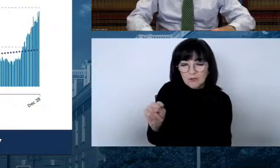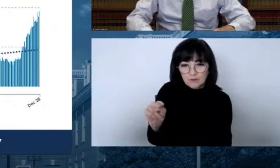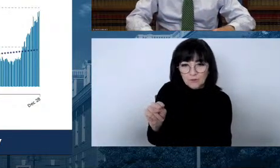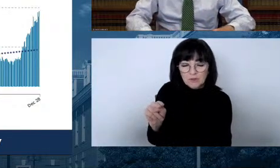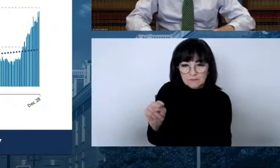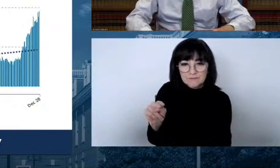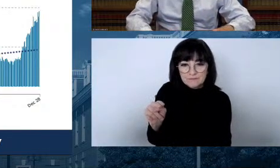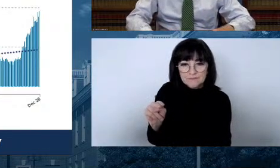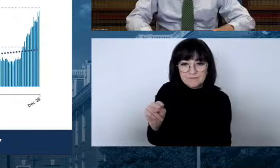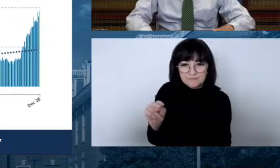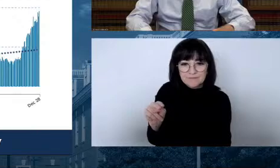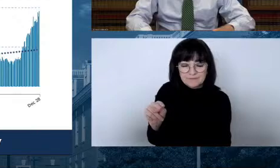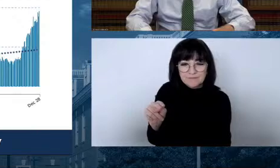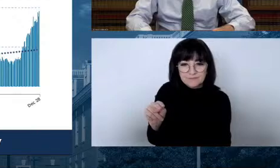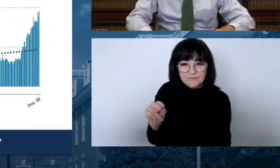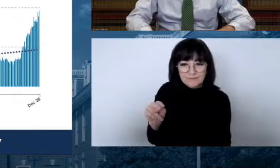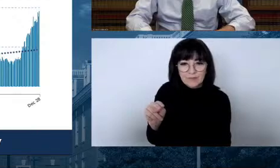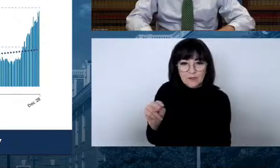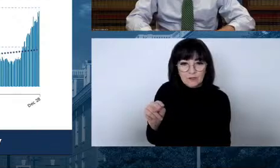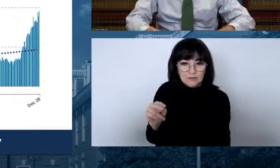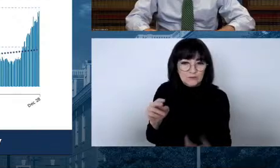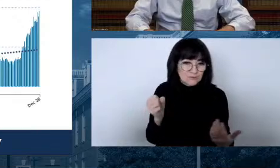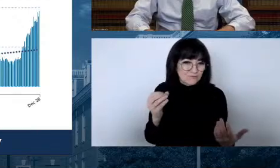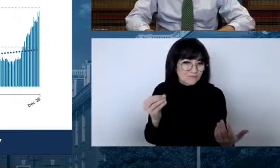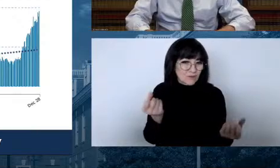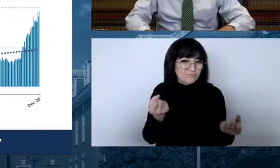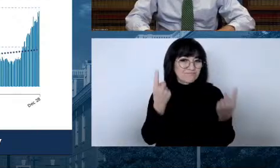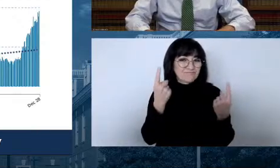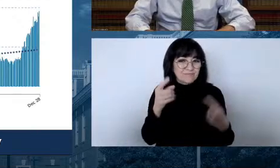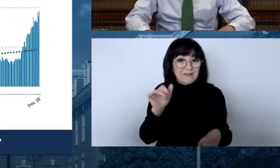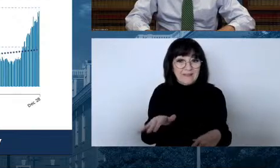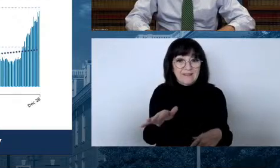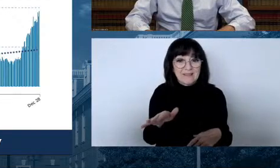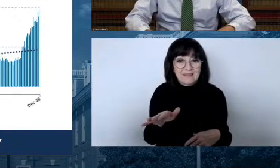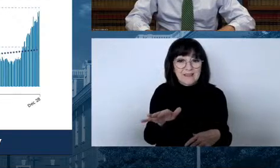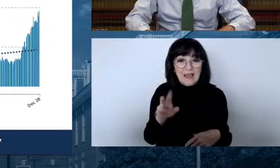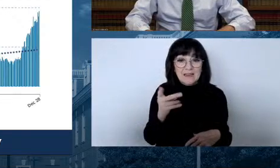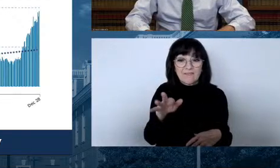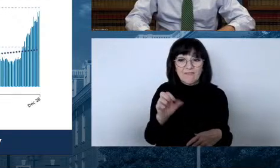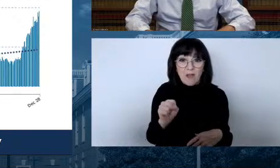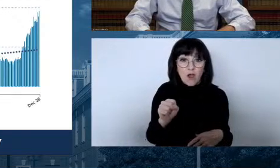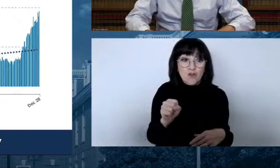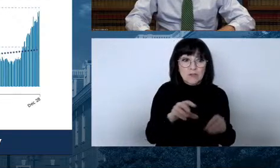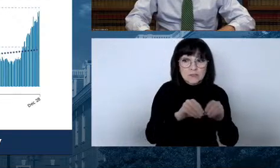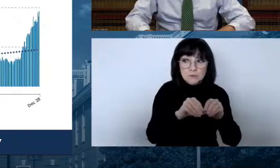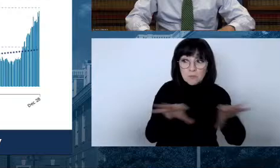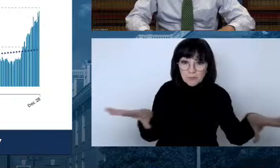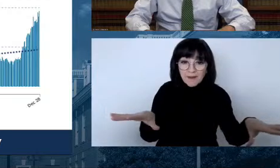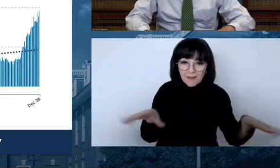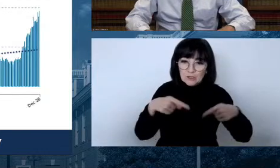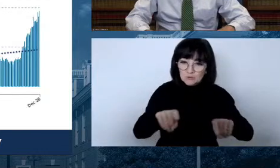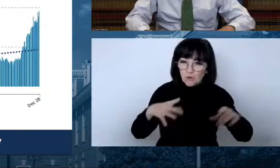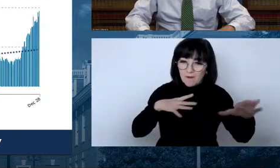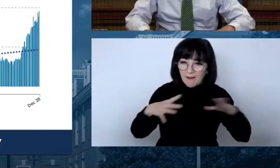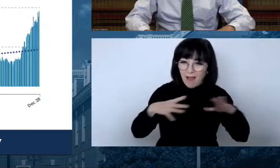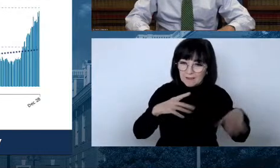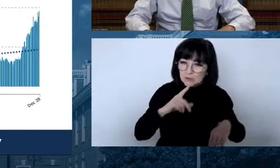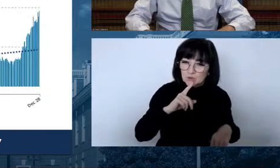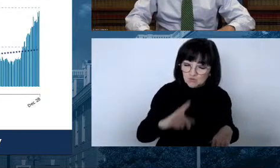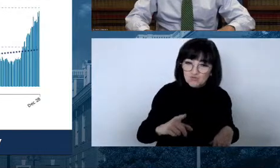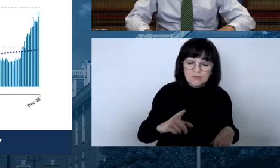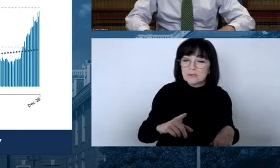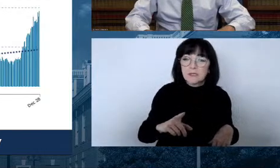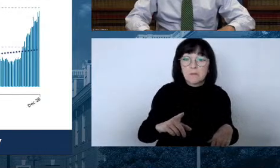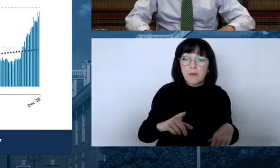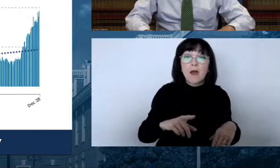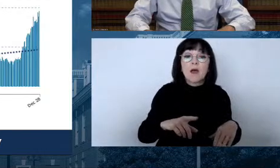that virus to take effect on individuals and for them to find their way to need the kind of